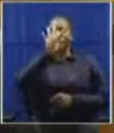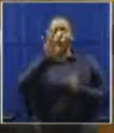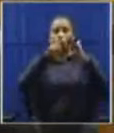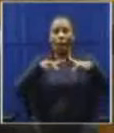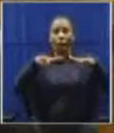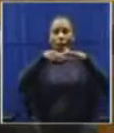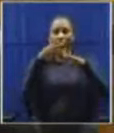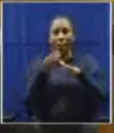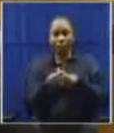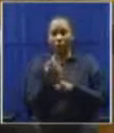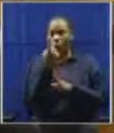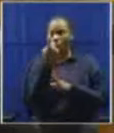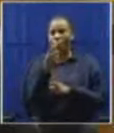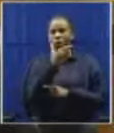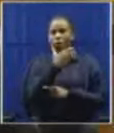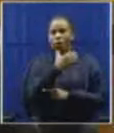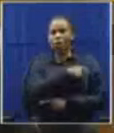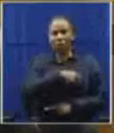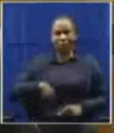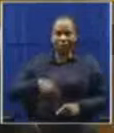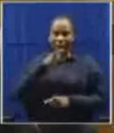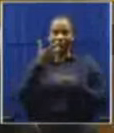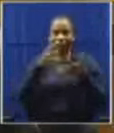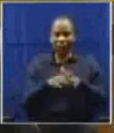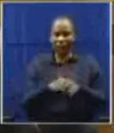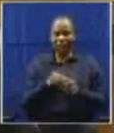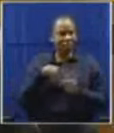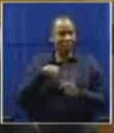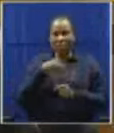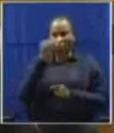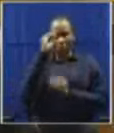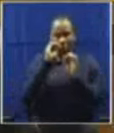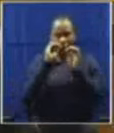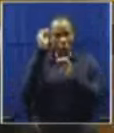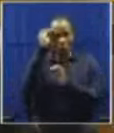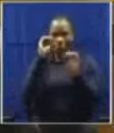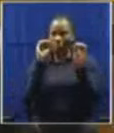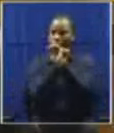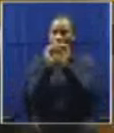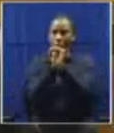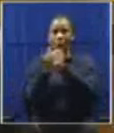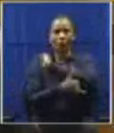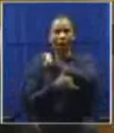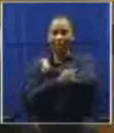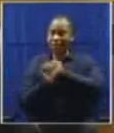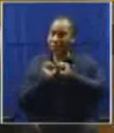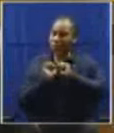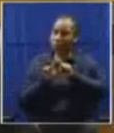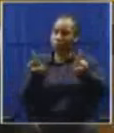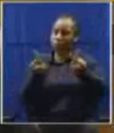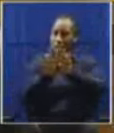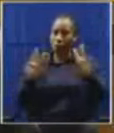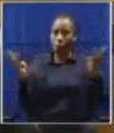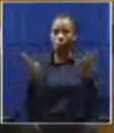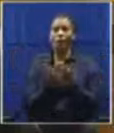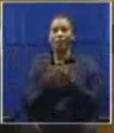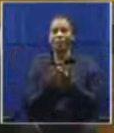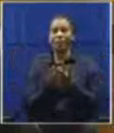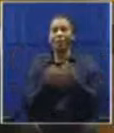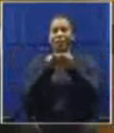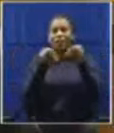one president that I know of no country in the whole world that has a national anthem that is sung